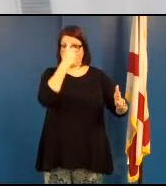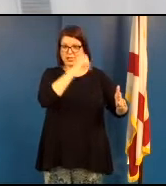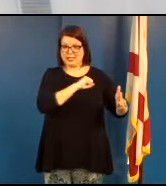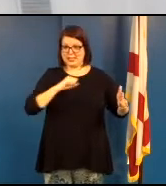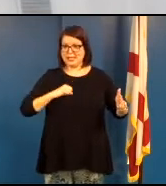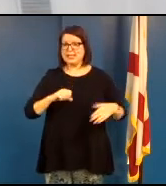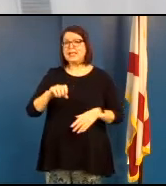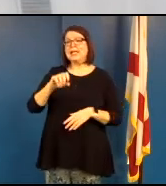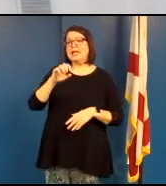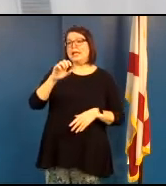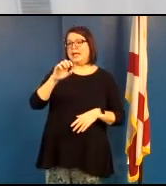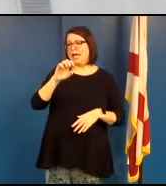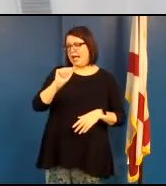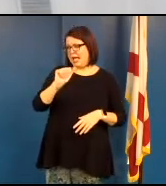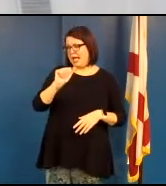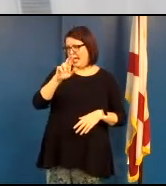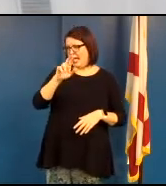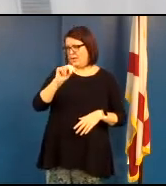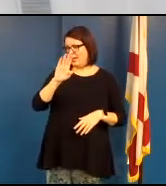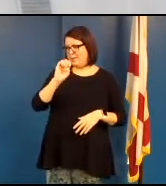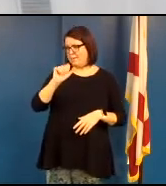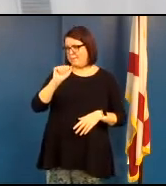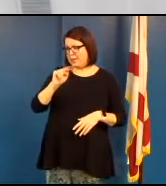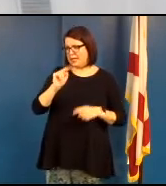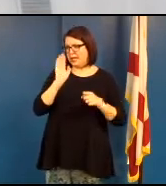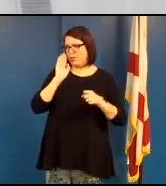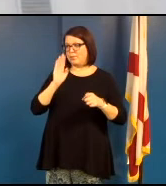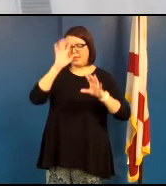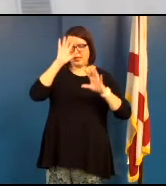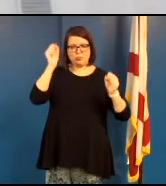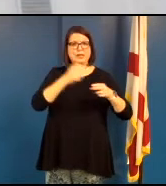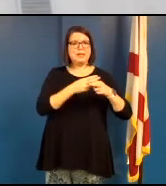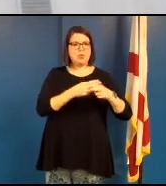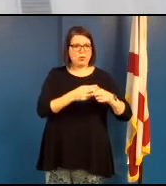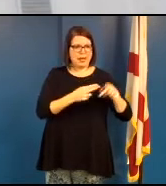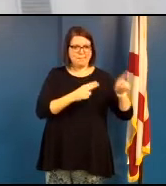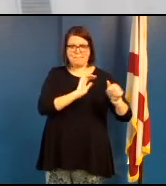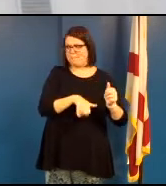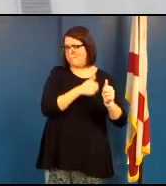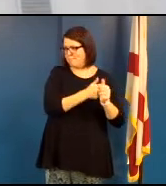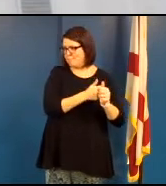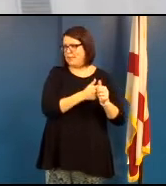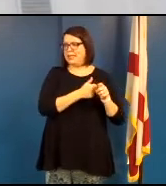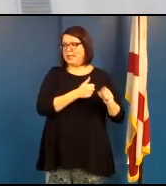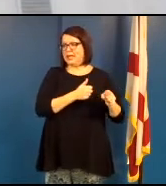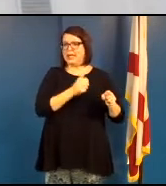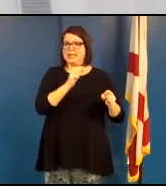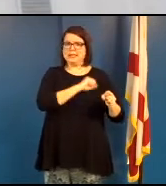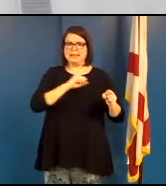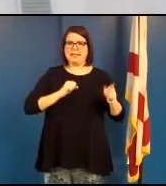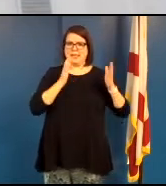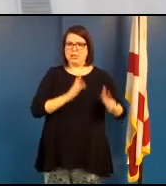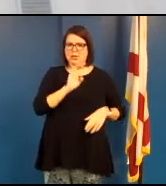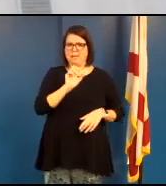Senator Aaron Bean from Fernandina Beach is gonna be president pro tempore. Senator Bean has been in the Senate for this is his last 2 years, so he's been at